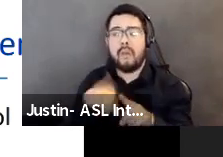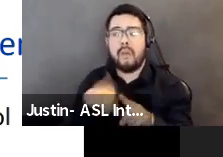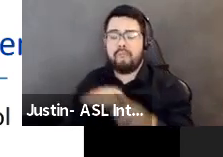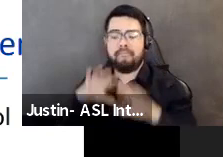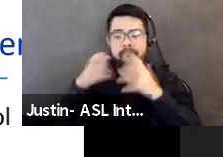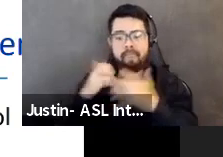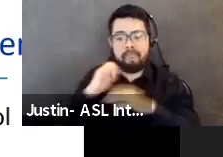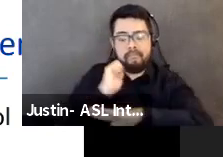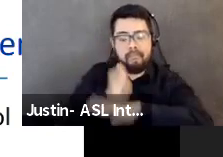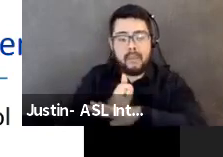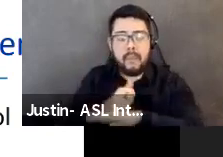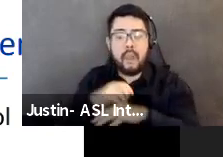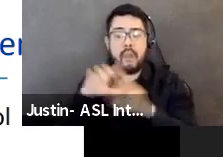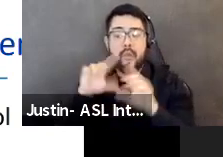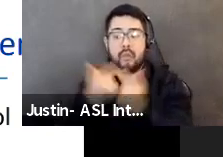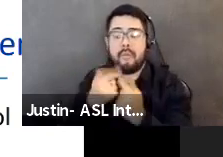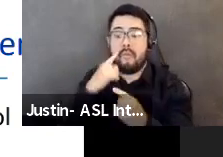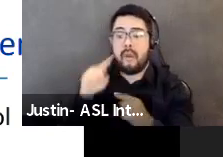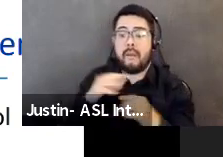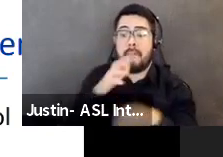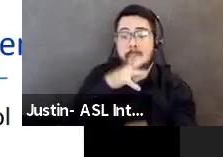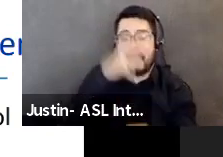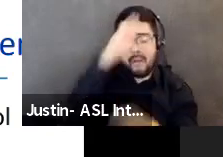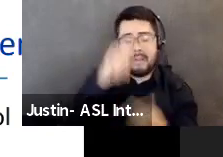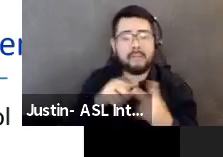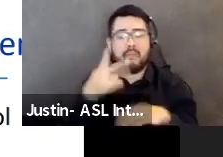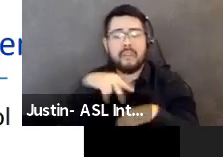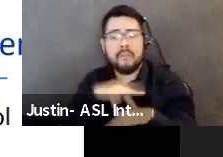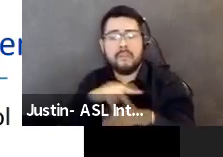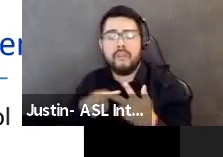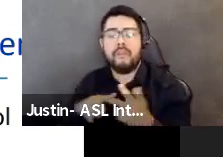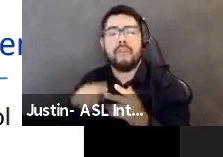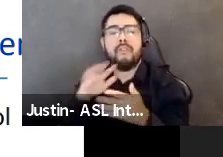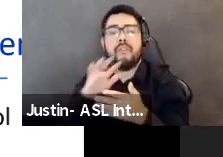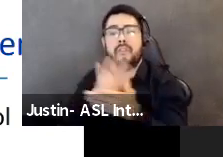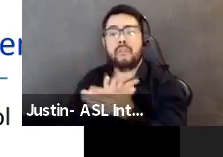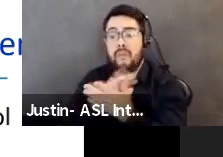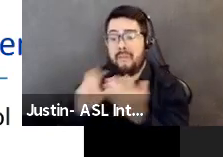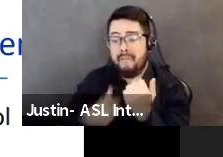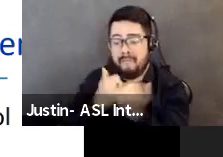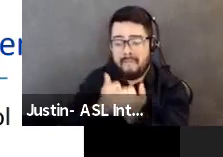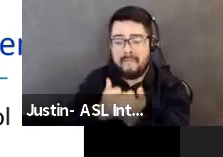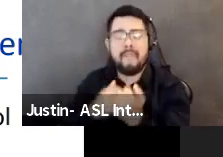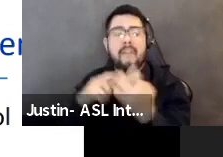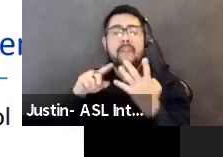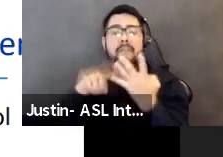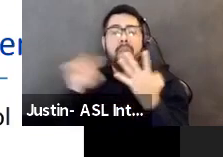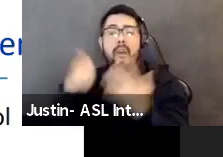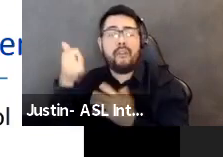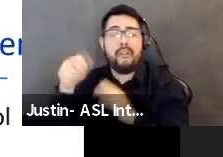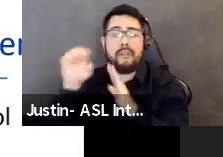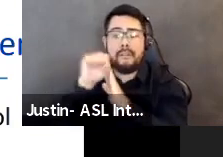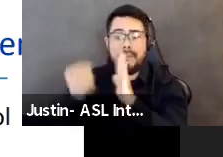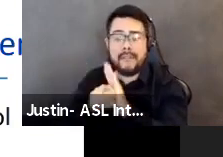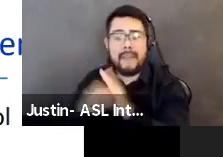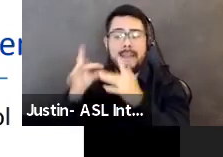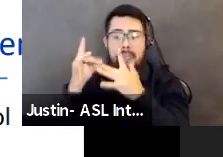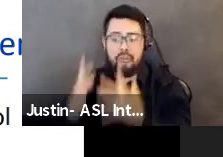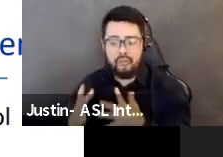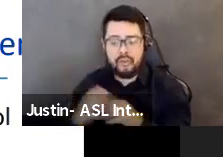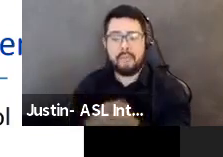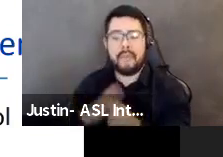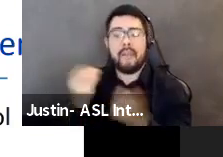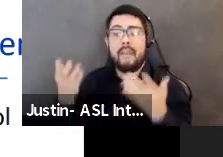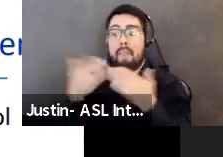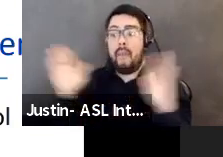comprised of parents principals school funding experts and other stakeholders including board members and district leadership that turned the public feedback into